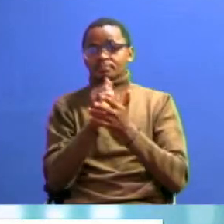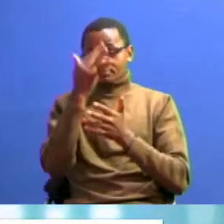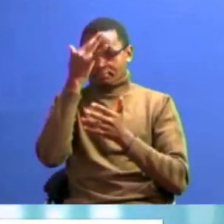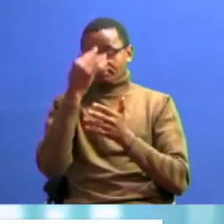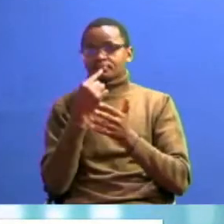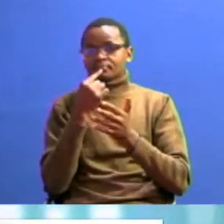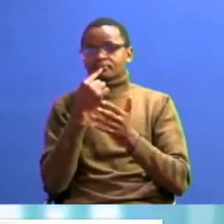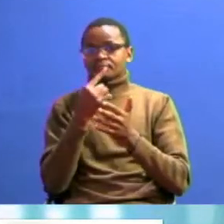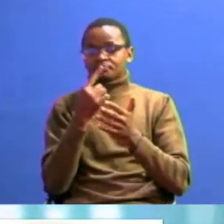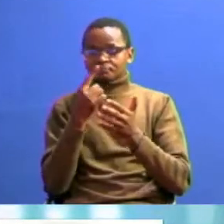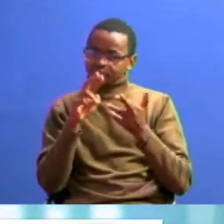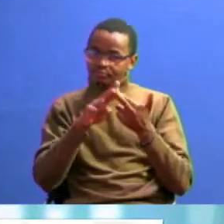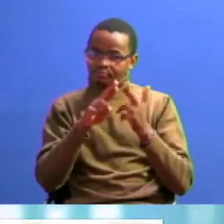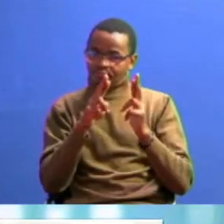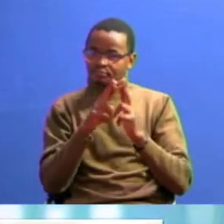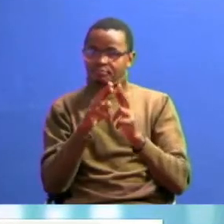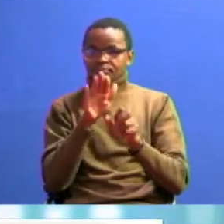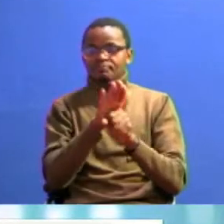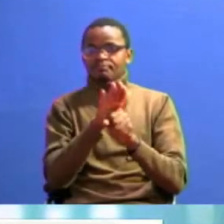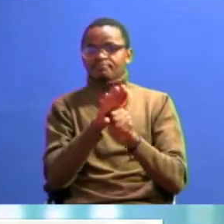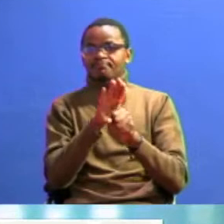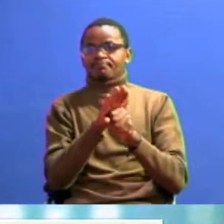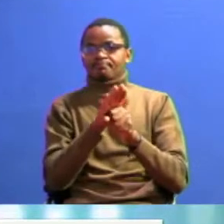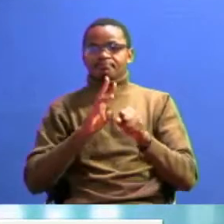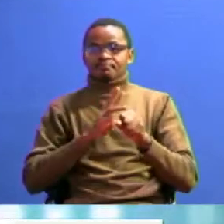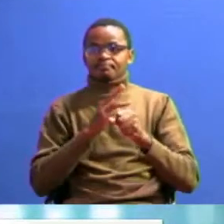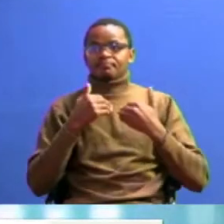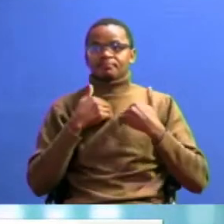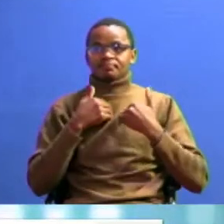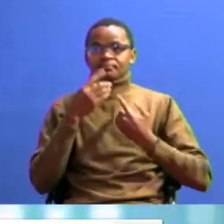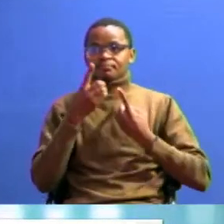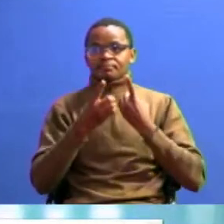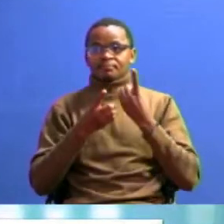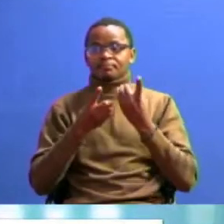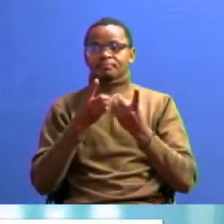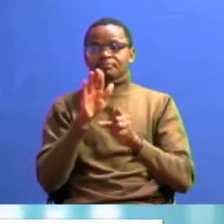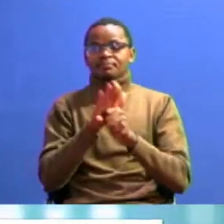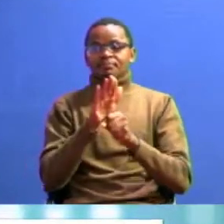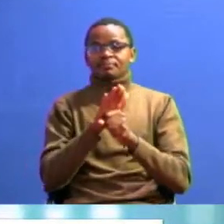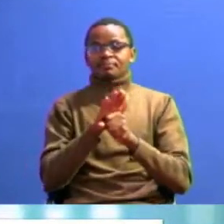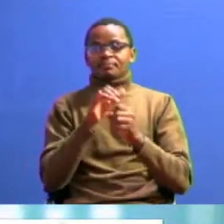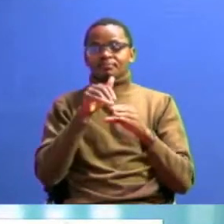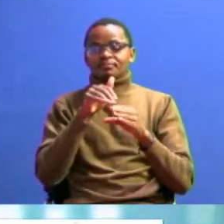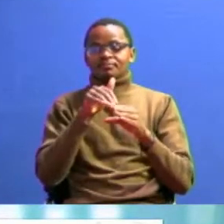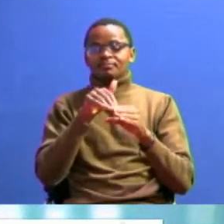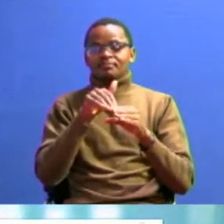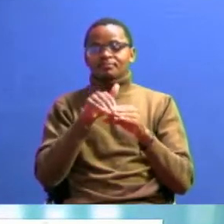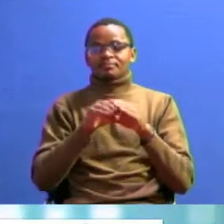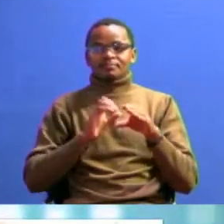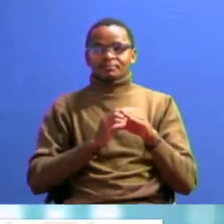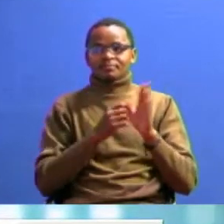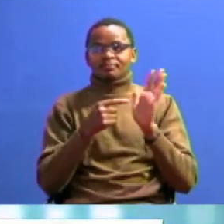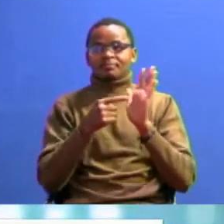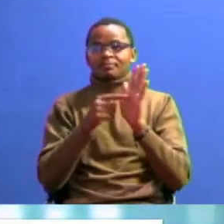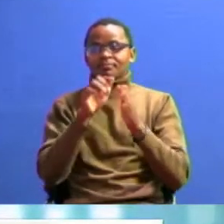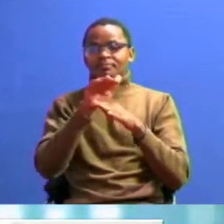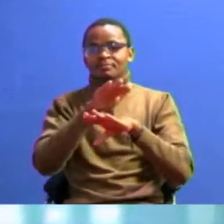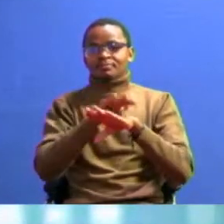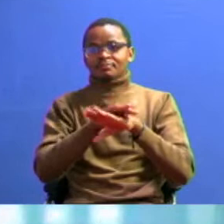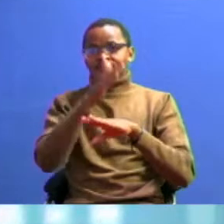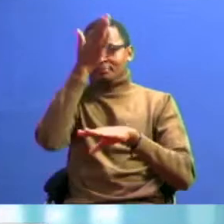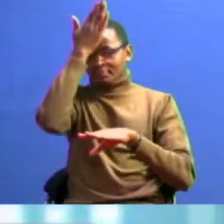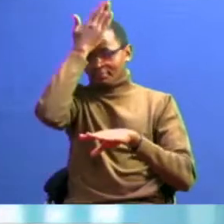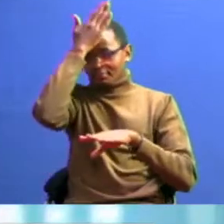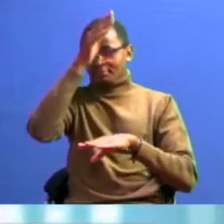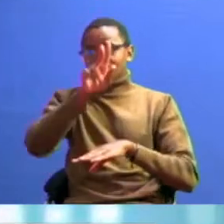they are correlated and much, much more. And we shall be having this conversation more in our show on Monday at